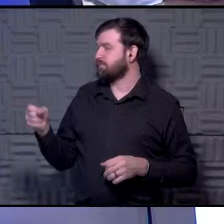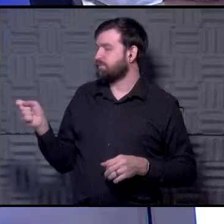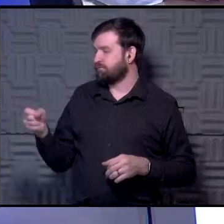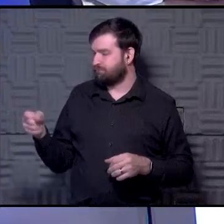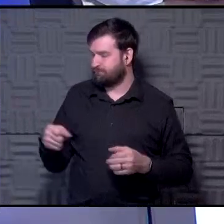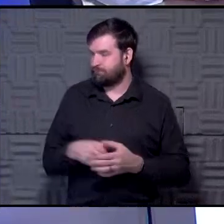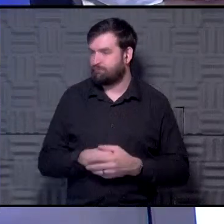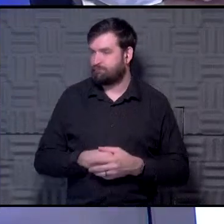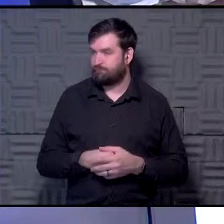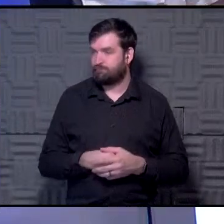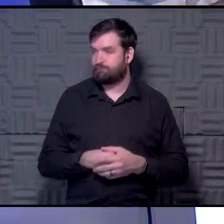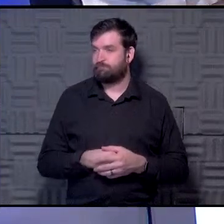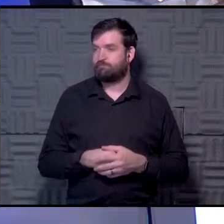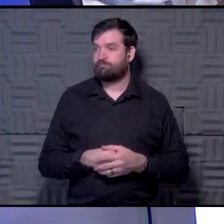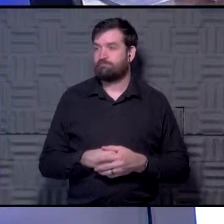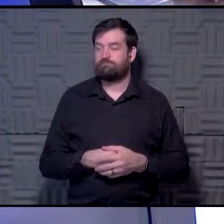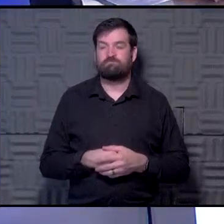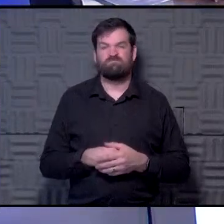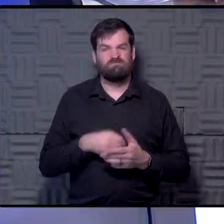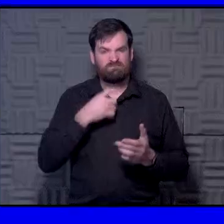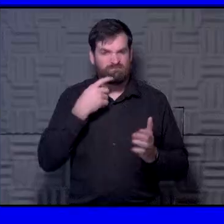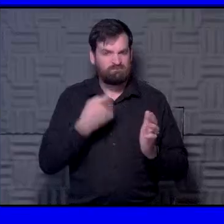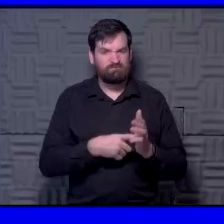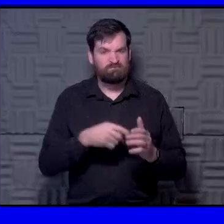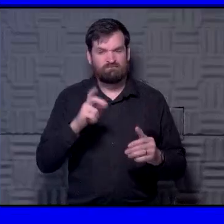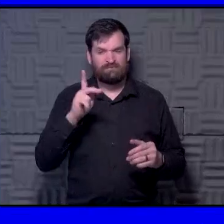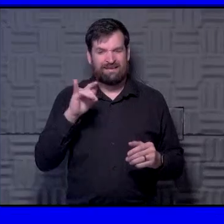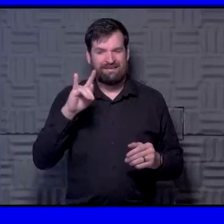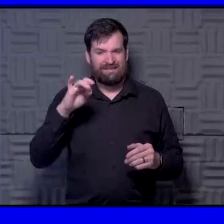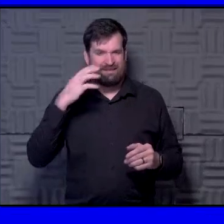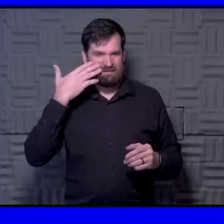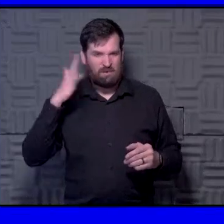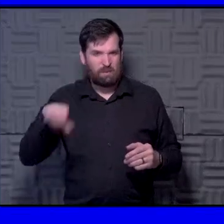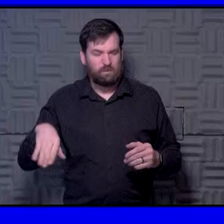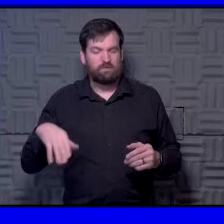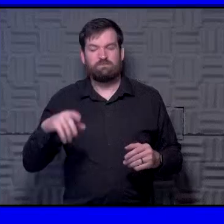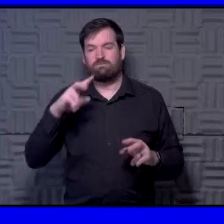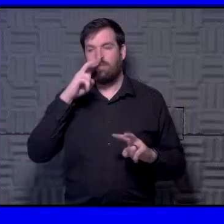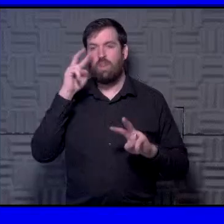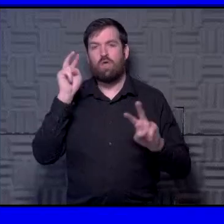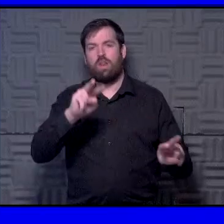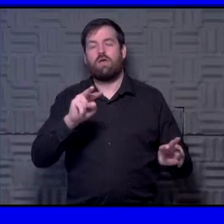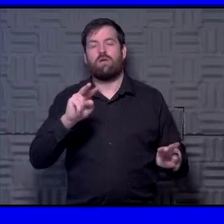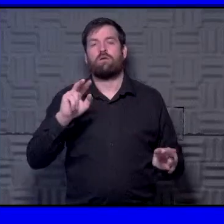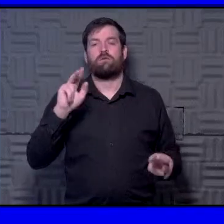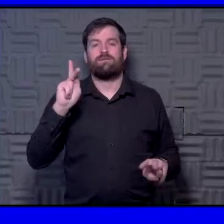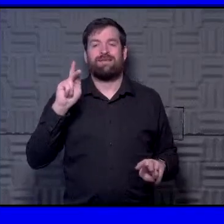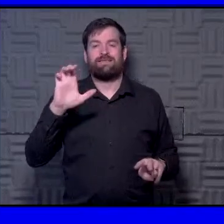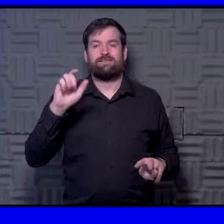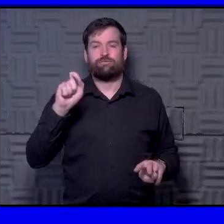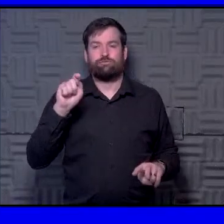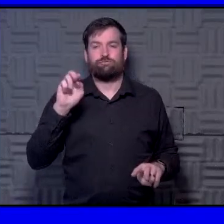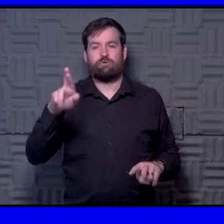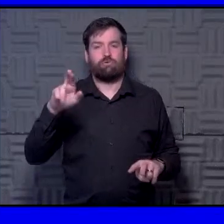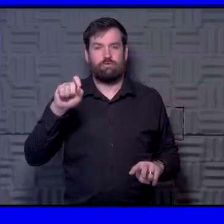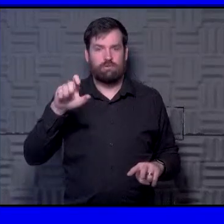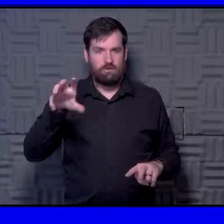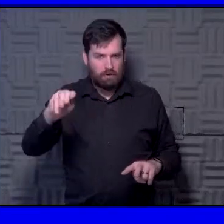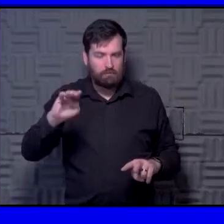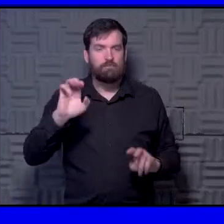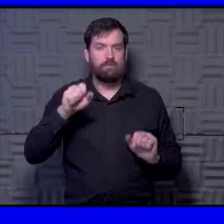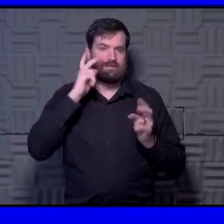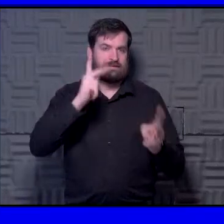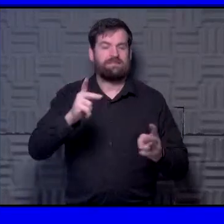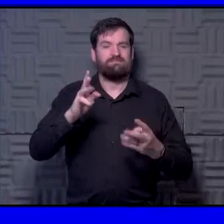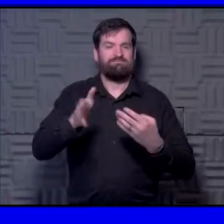if you do look on, and I know Katie knows this, if you look on star.com, they have, you can see